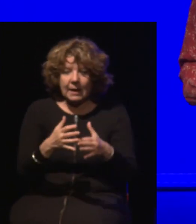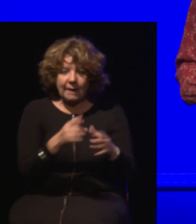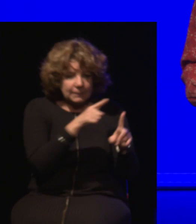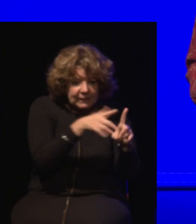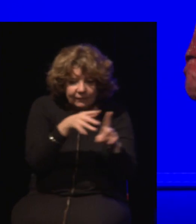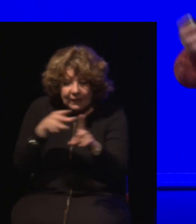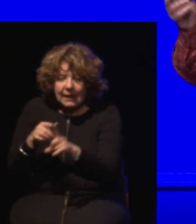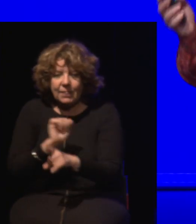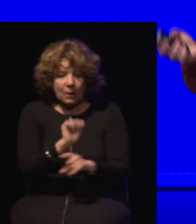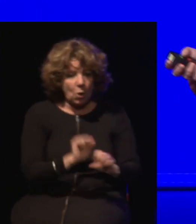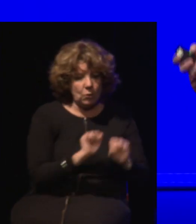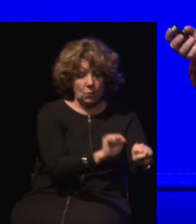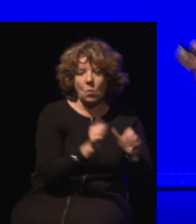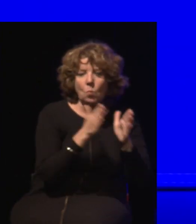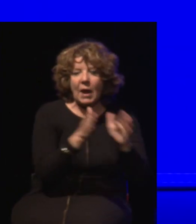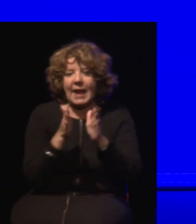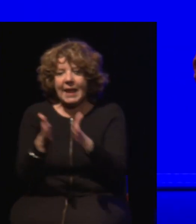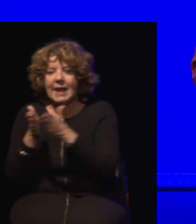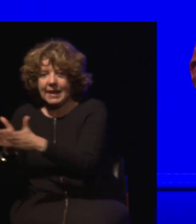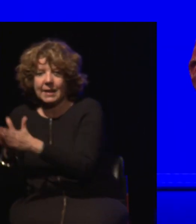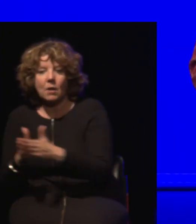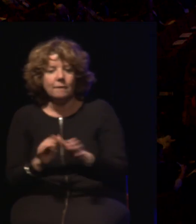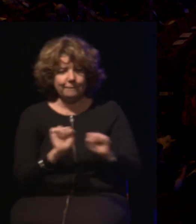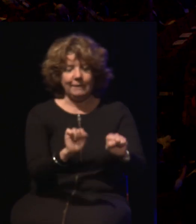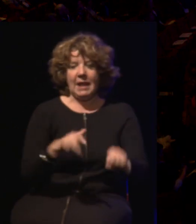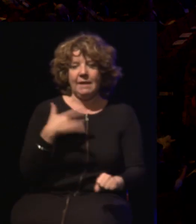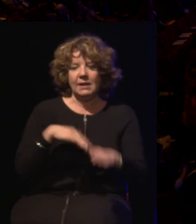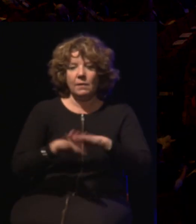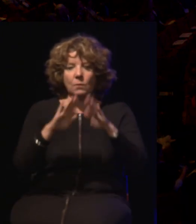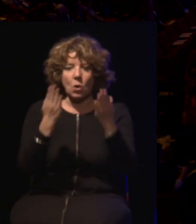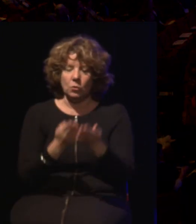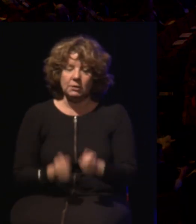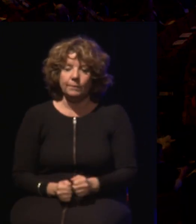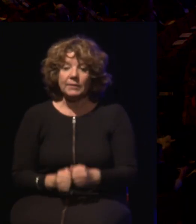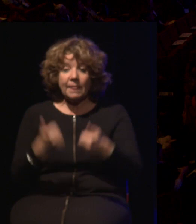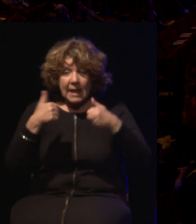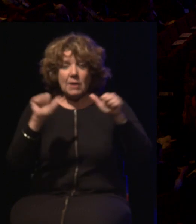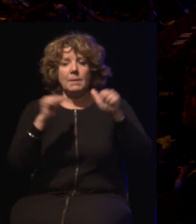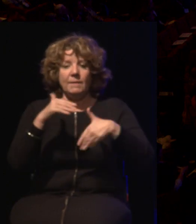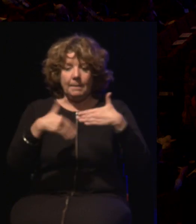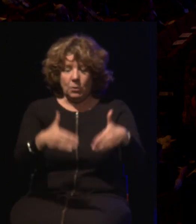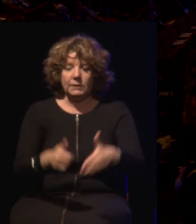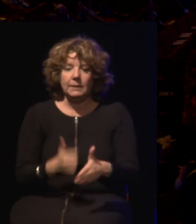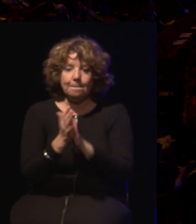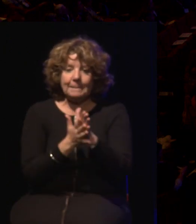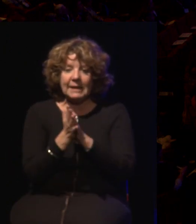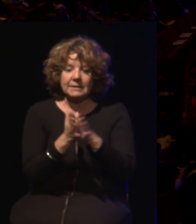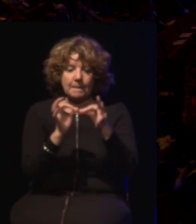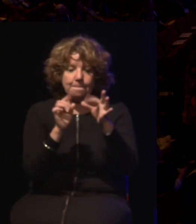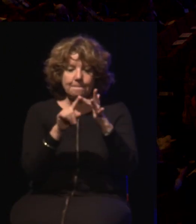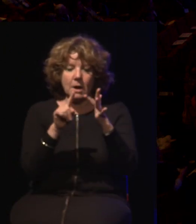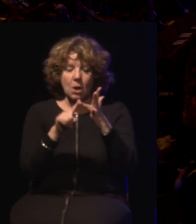own ecological niche, their own way of being in the world. The outcome of this process is